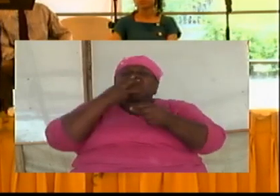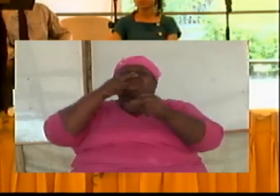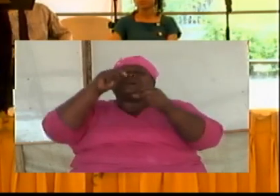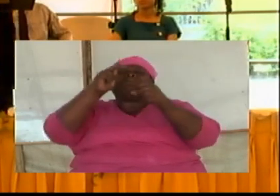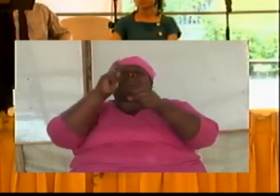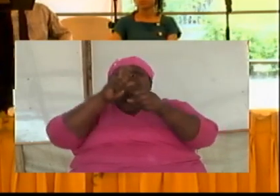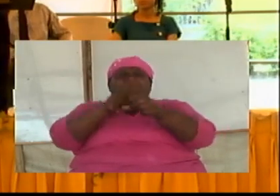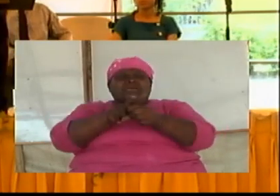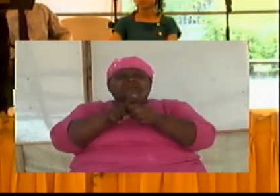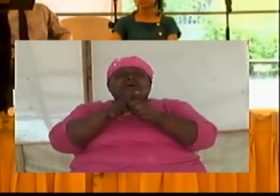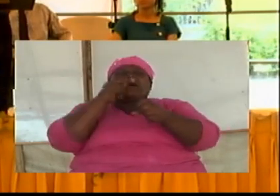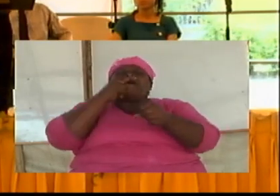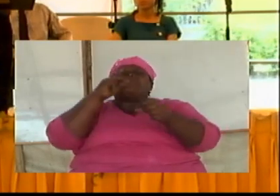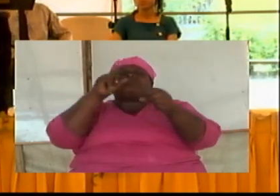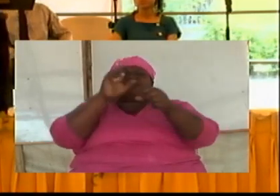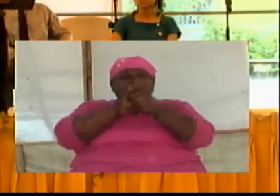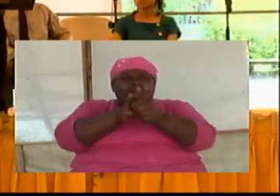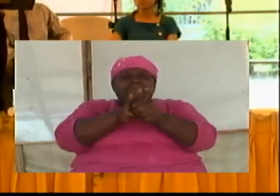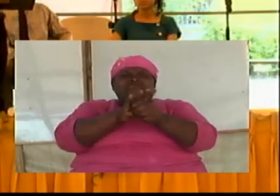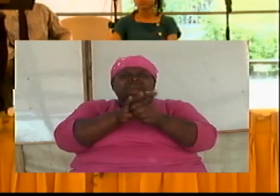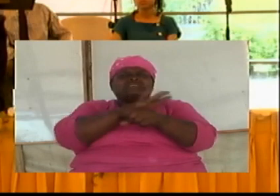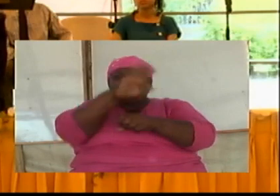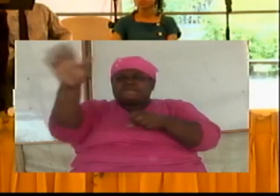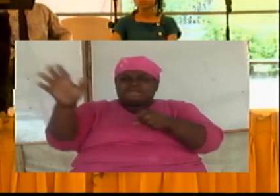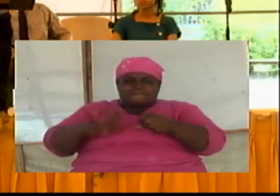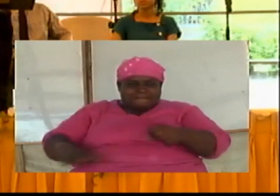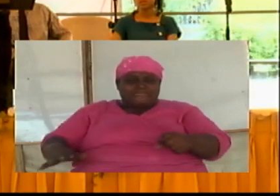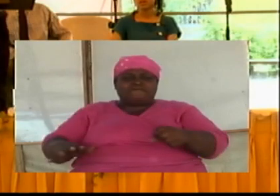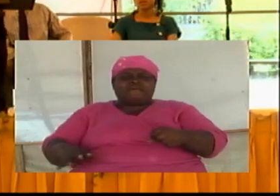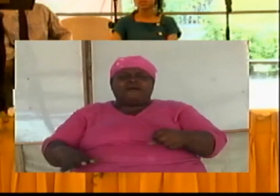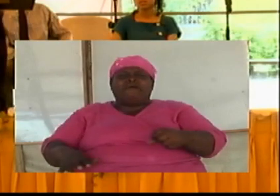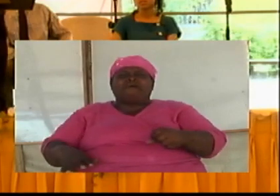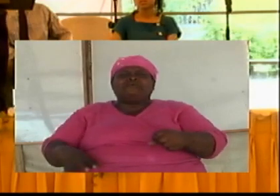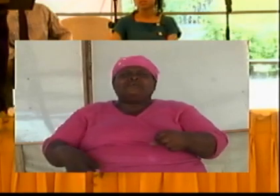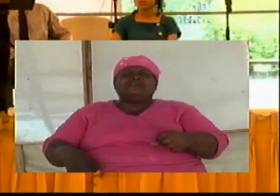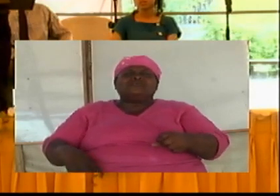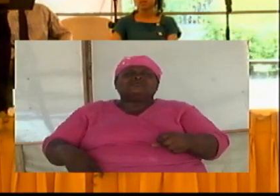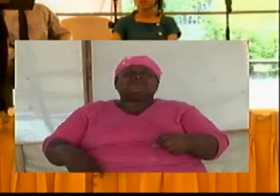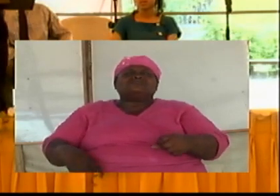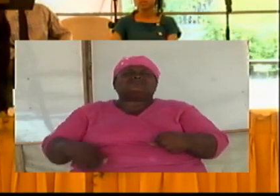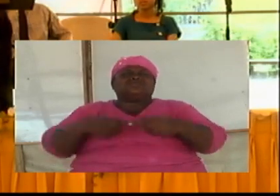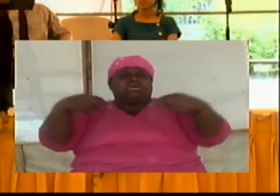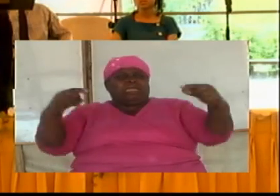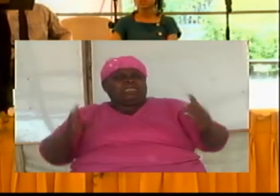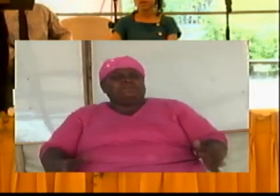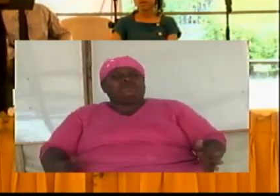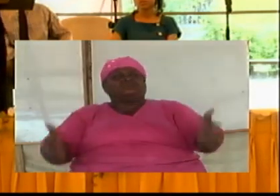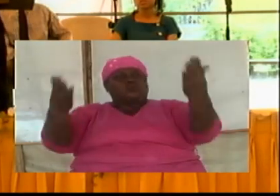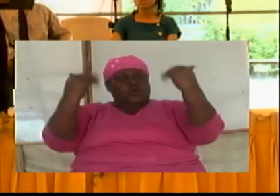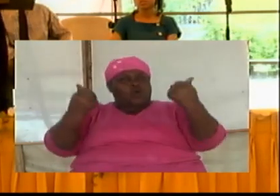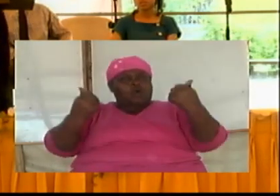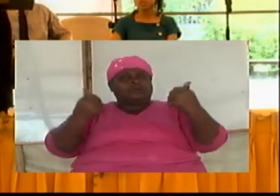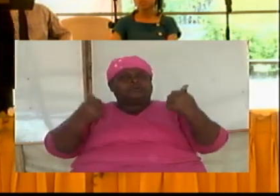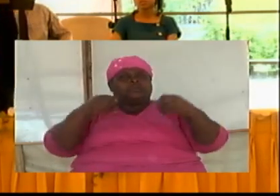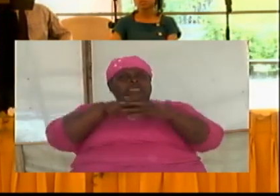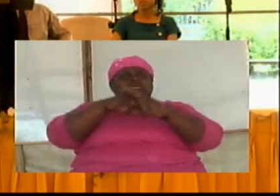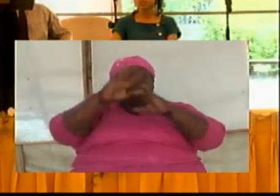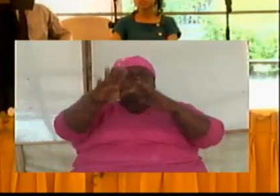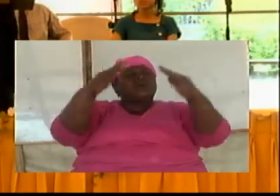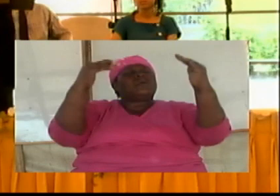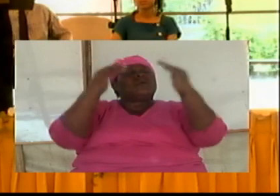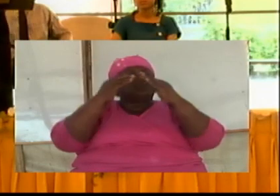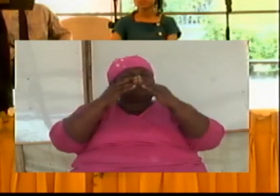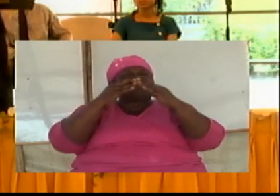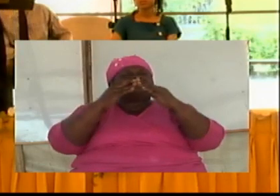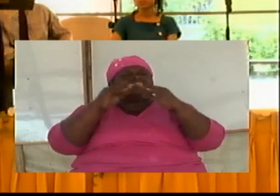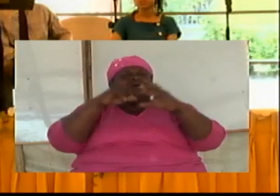was a promise that I will not allow the devourer to come into your house. Praise the Lord Jesus. Amen. In